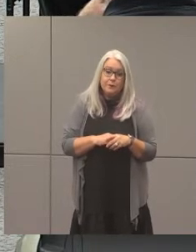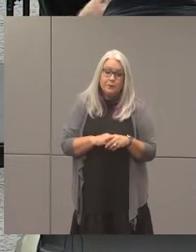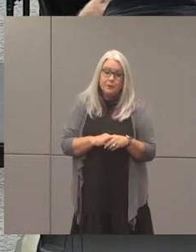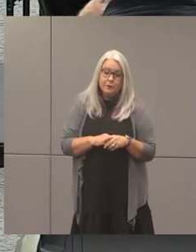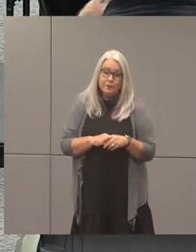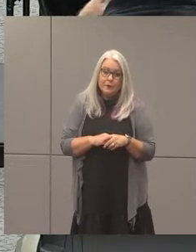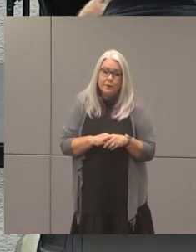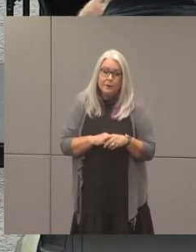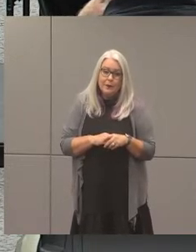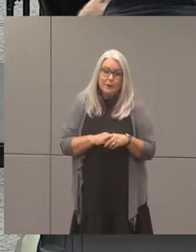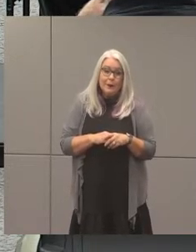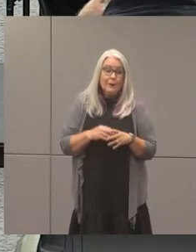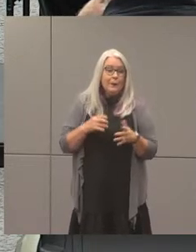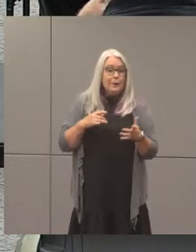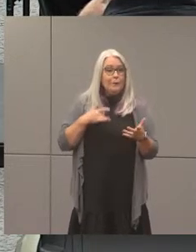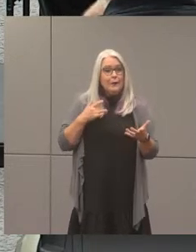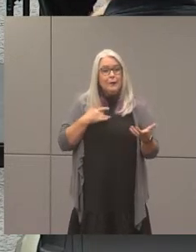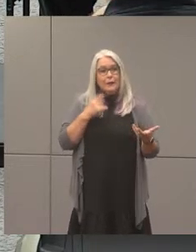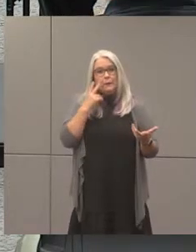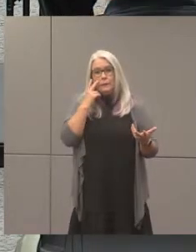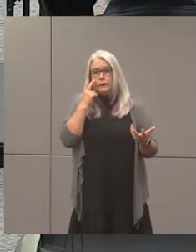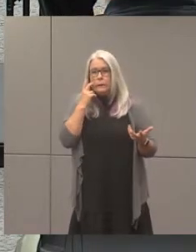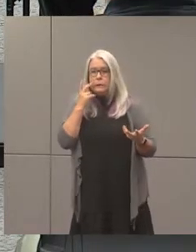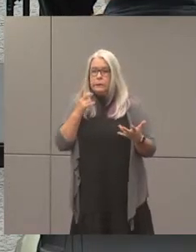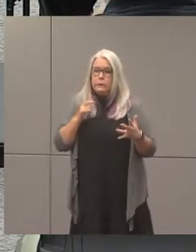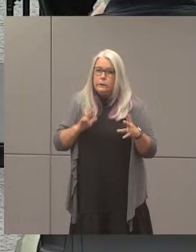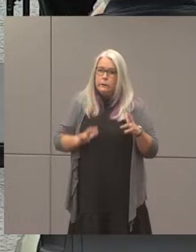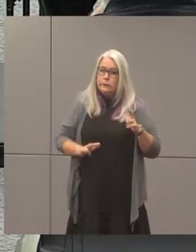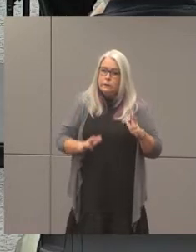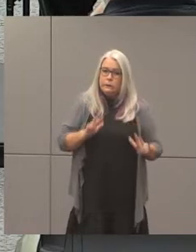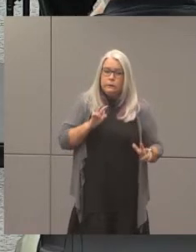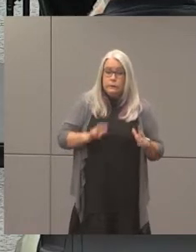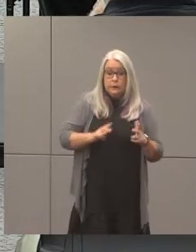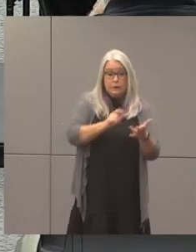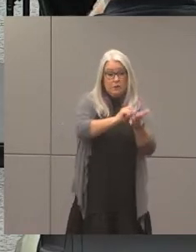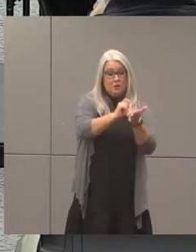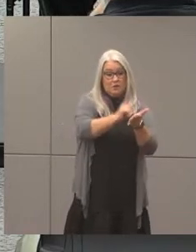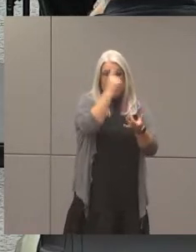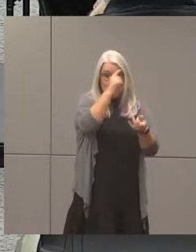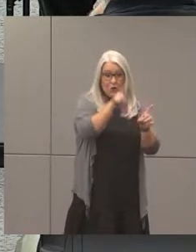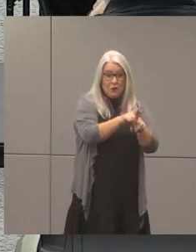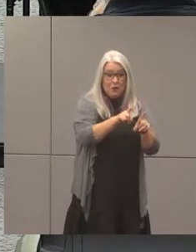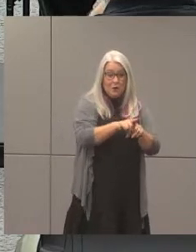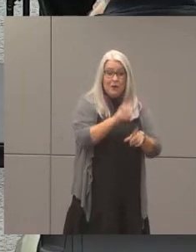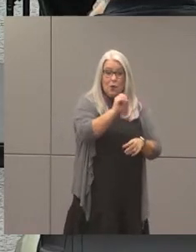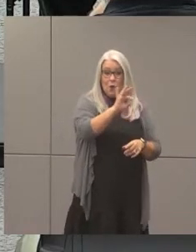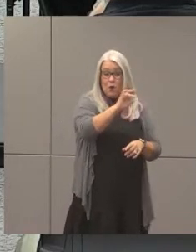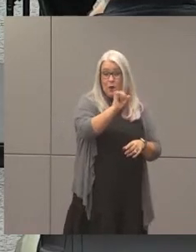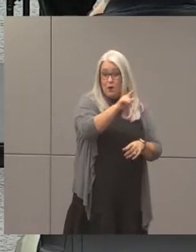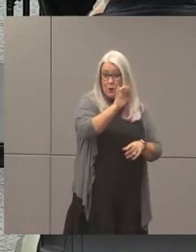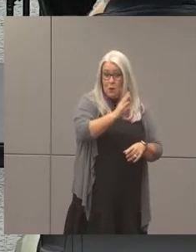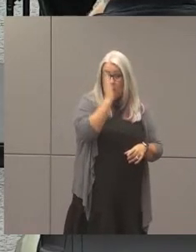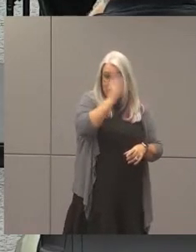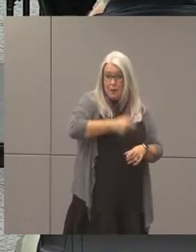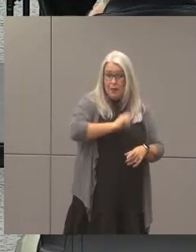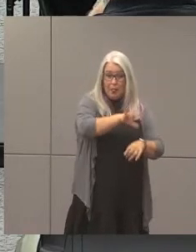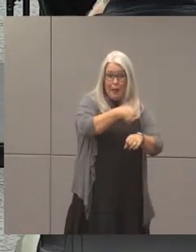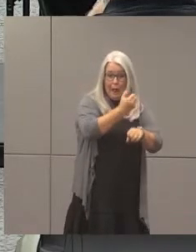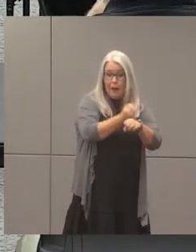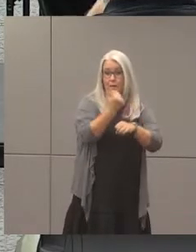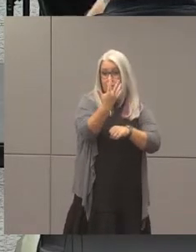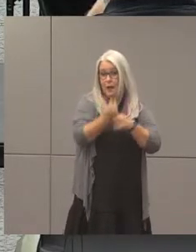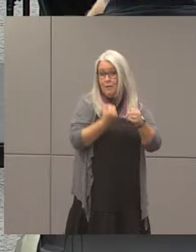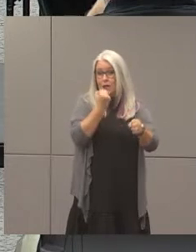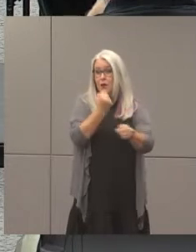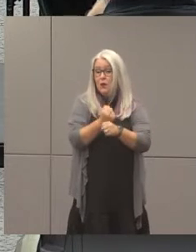I'm skeptical about whether or not the agreement that's written by Oracle is going to lock Oracle into a 5-year price, that it's